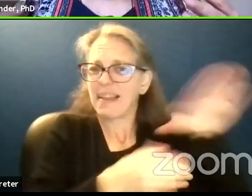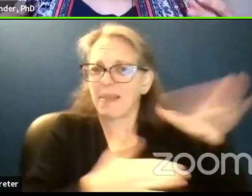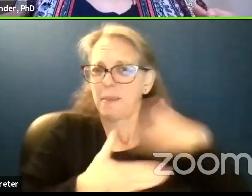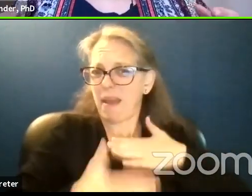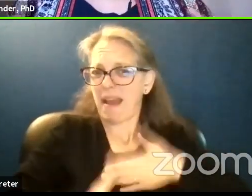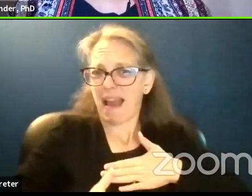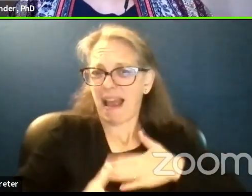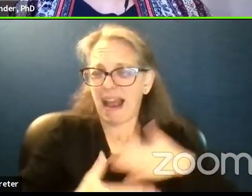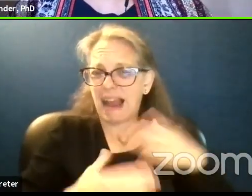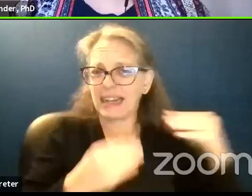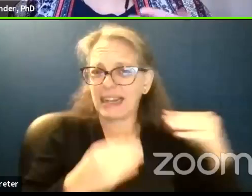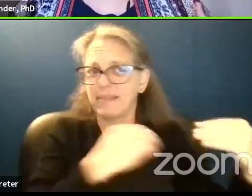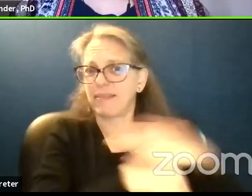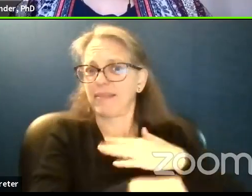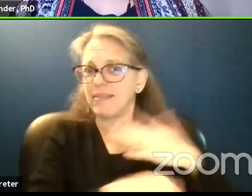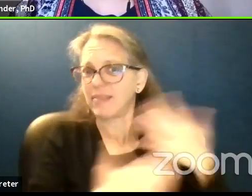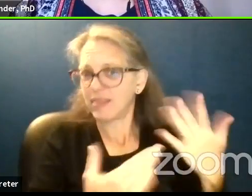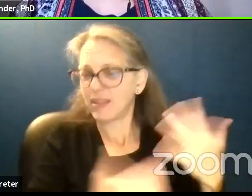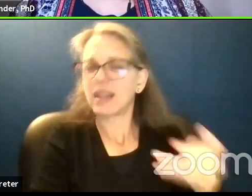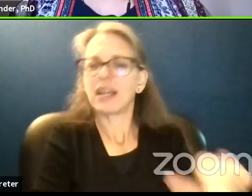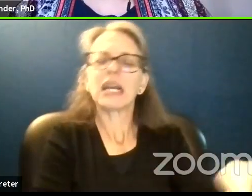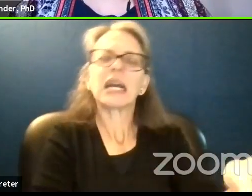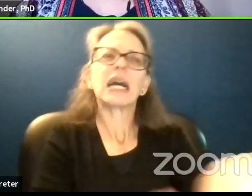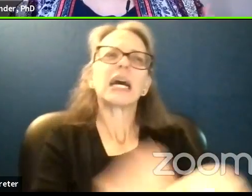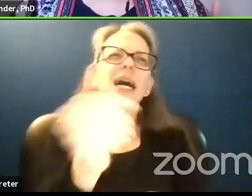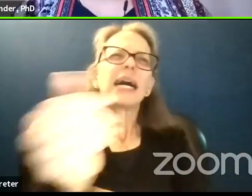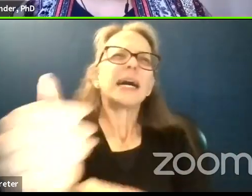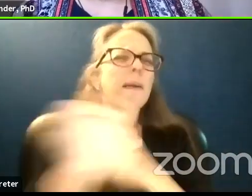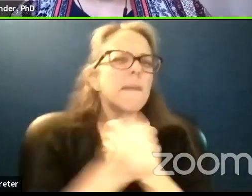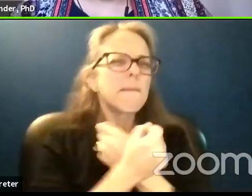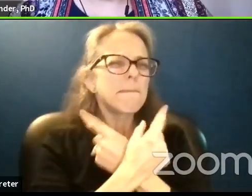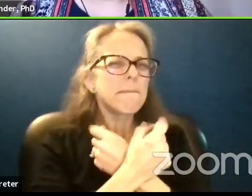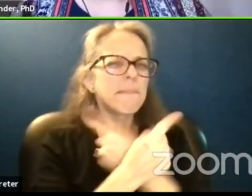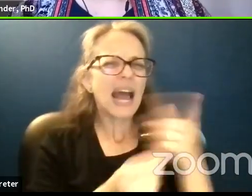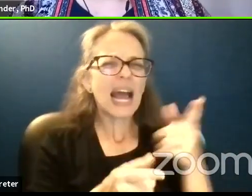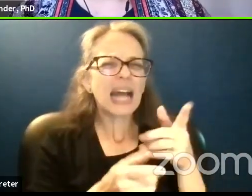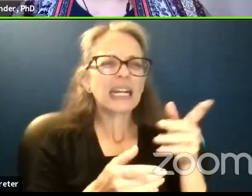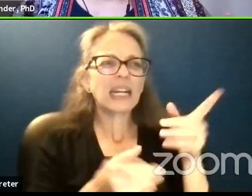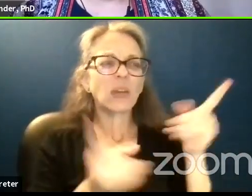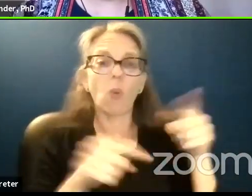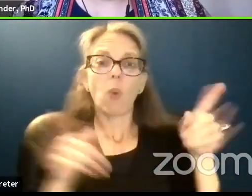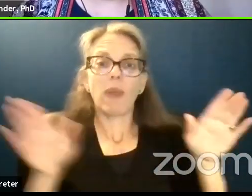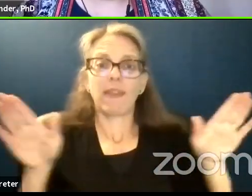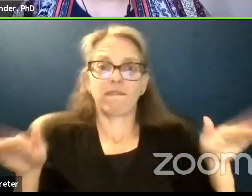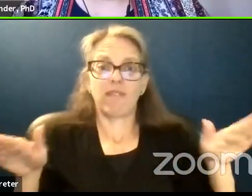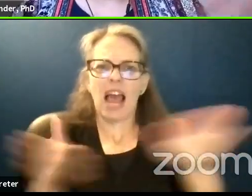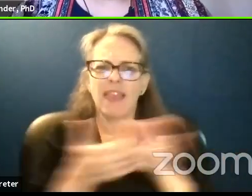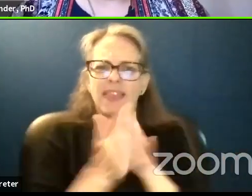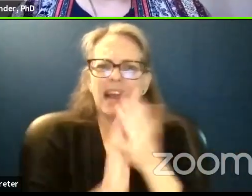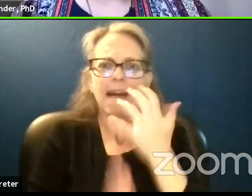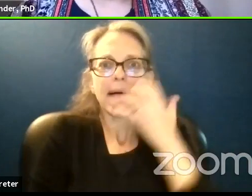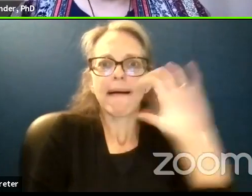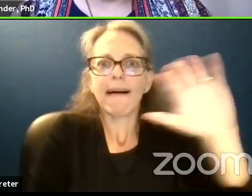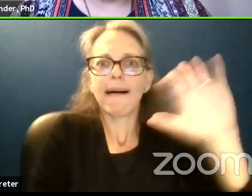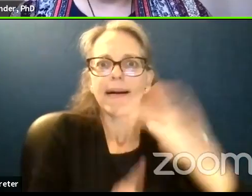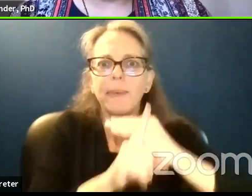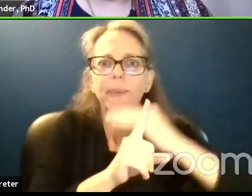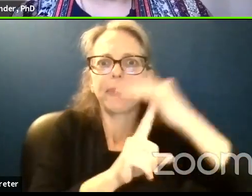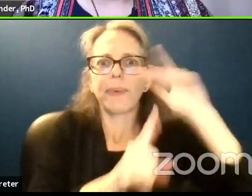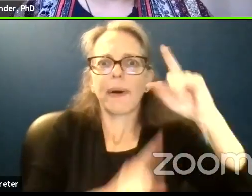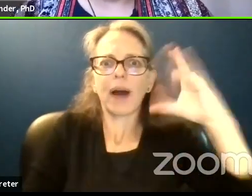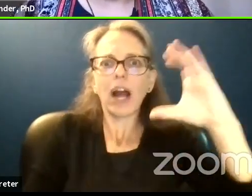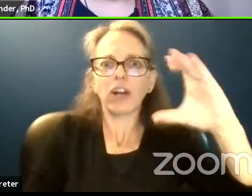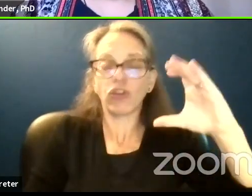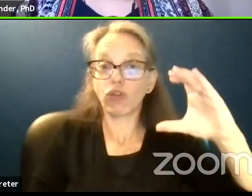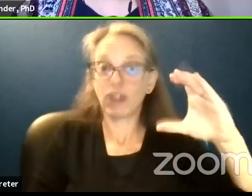And bats, there's something particular about them. They get really hot when they fly. They get 100 degrees. So it's like they have a fever whenever